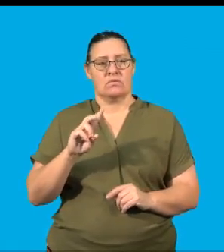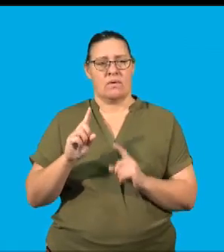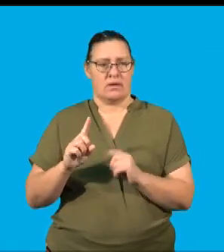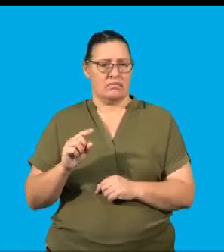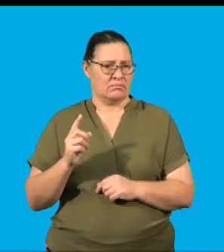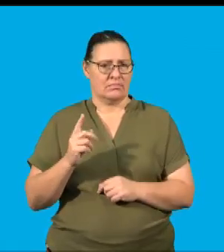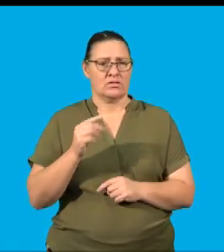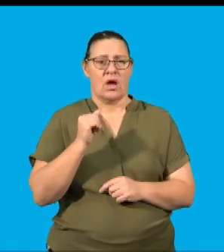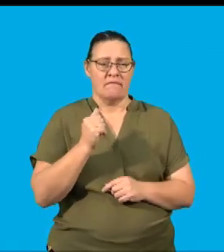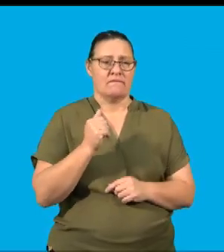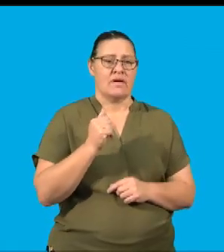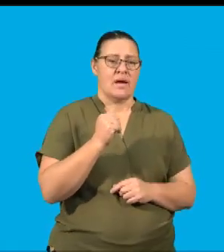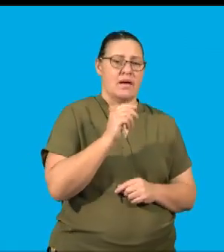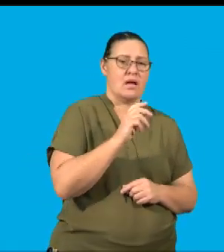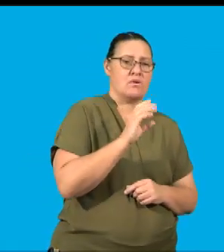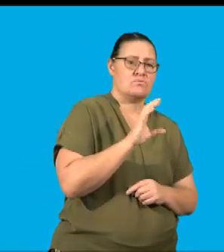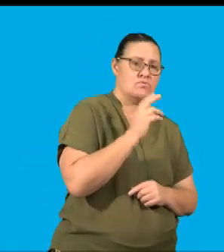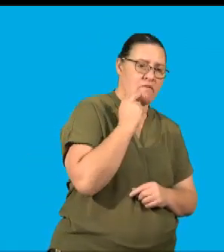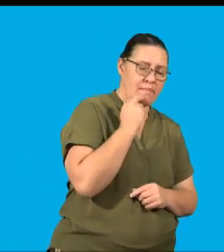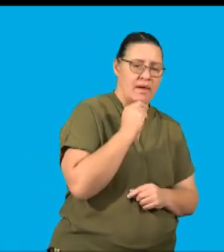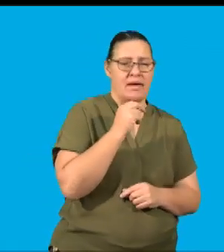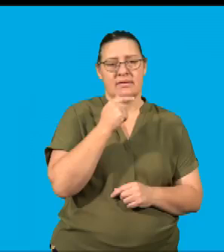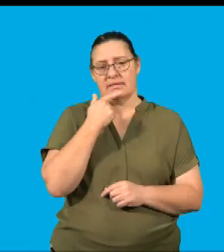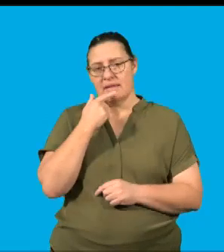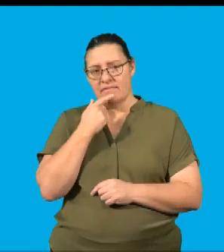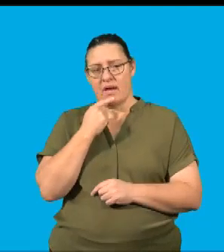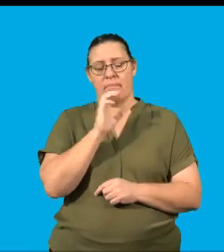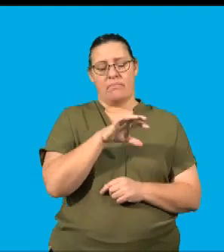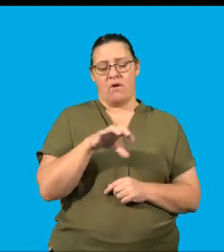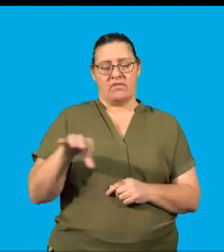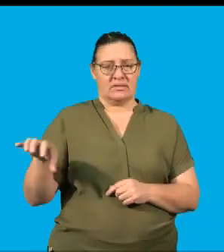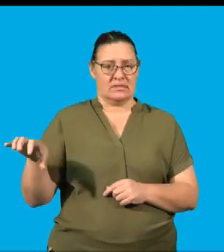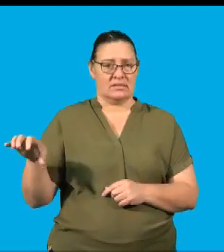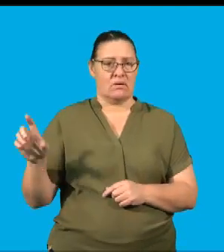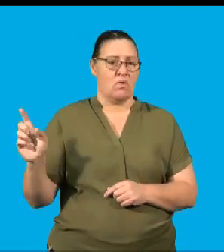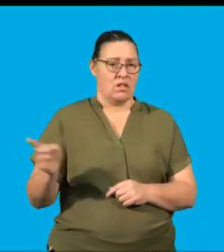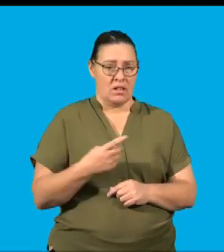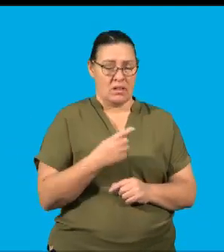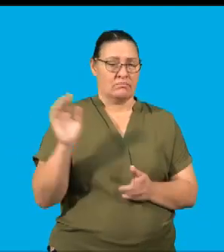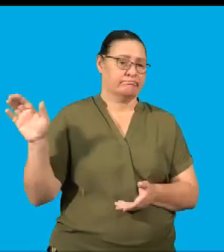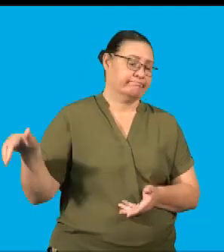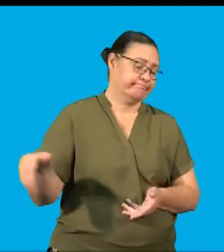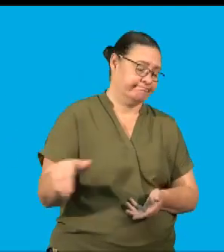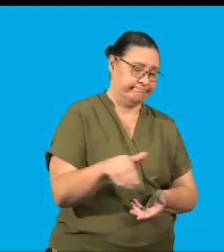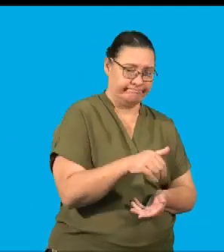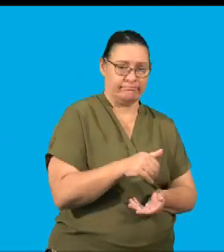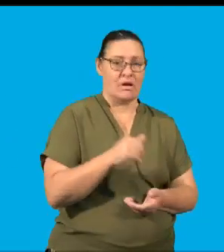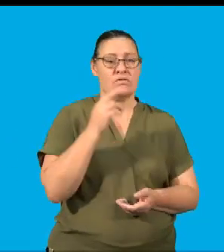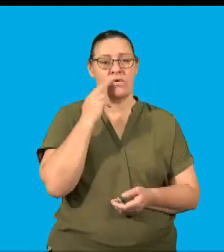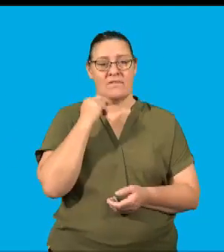and December, and all the 9 provinces data set are collected there. In